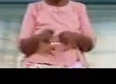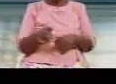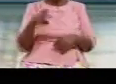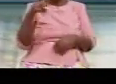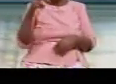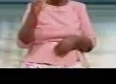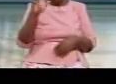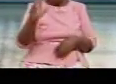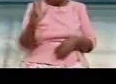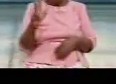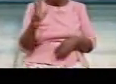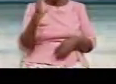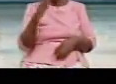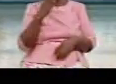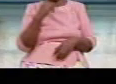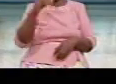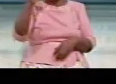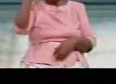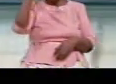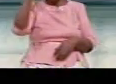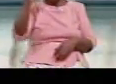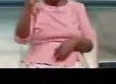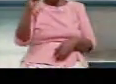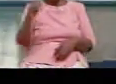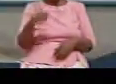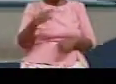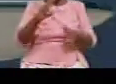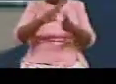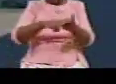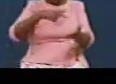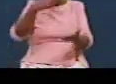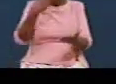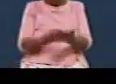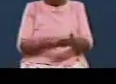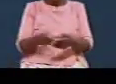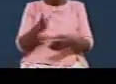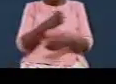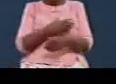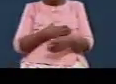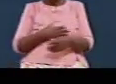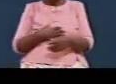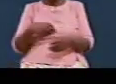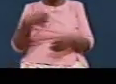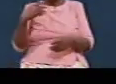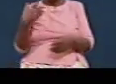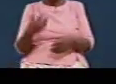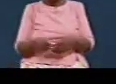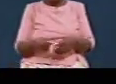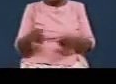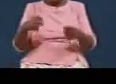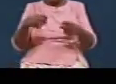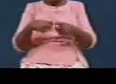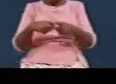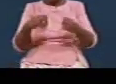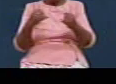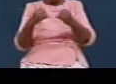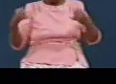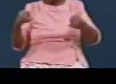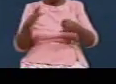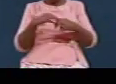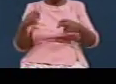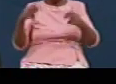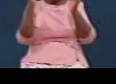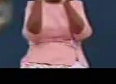Meshach, and Abednego, they fell down, and the rope and the bondage and the thing that tied